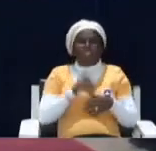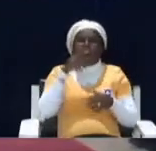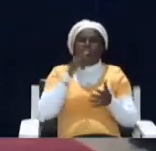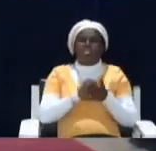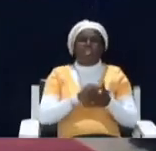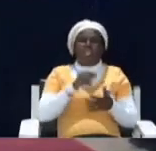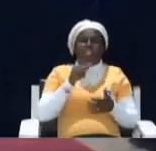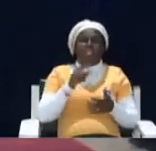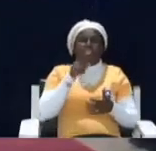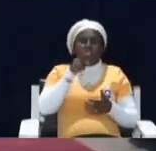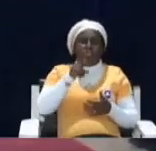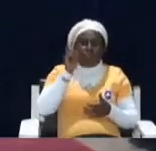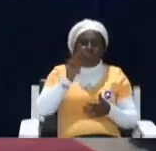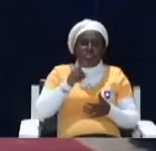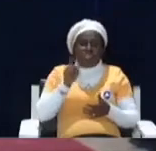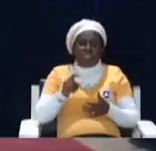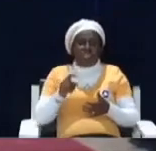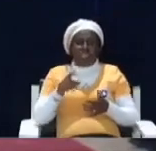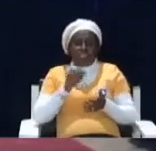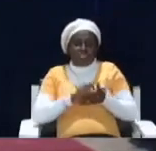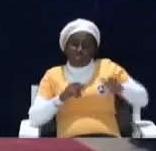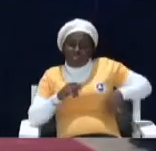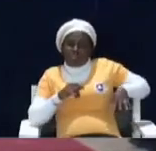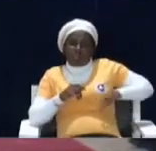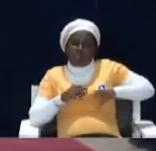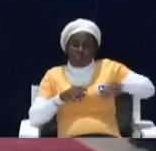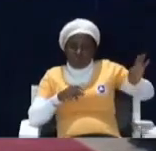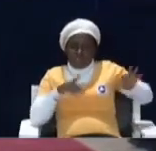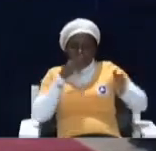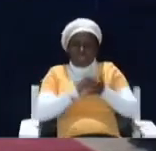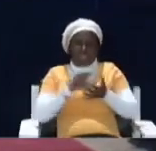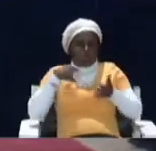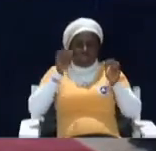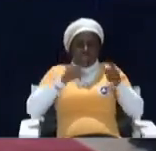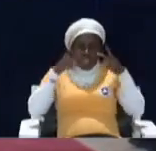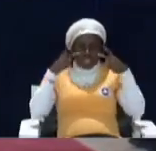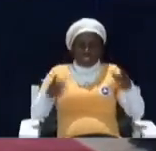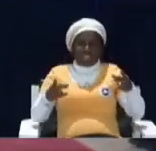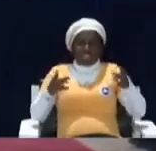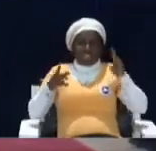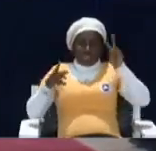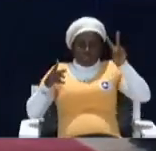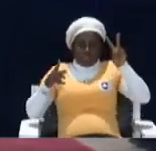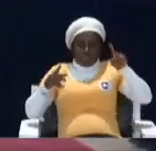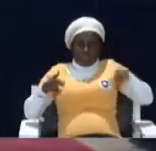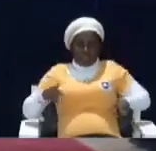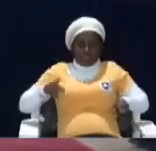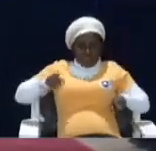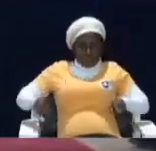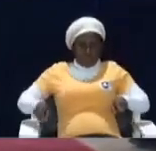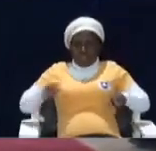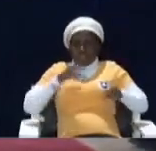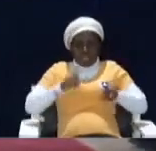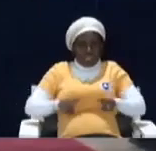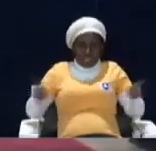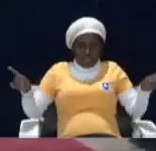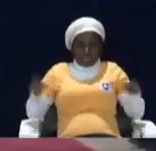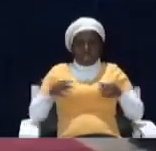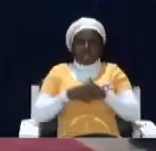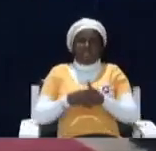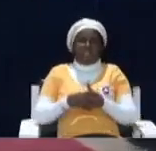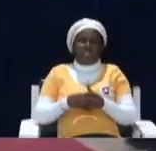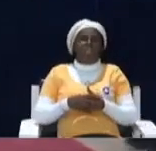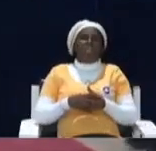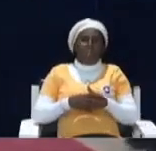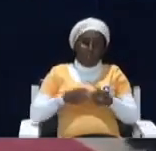an ovarectomy, that your left ovary was removed, but we can see two ovaries, and they don't even look alike. I have come to return